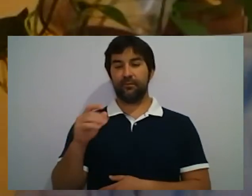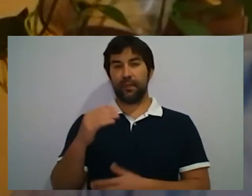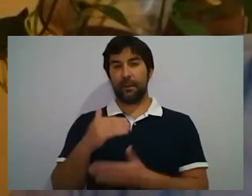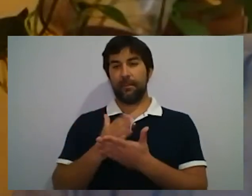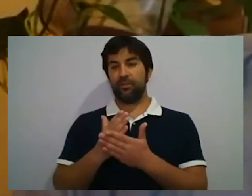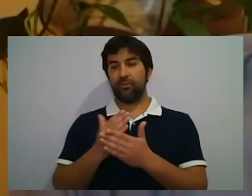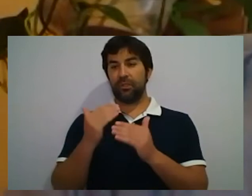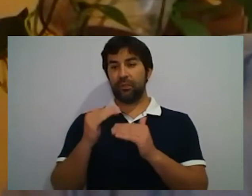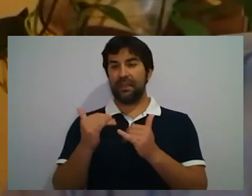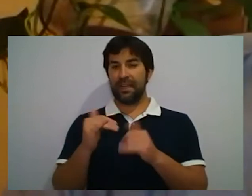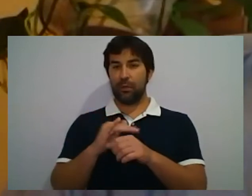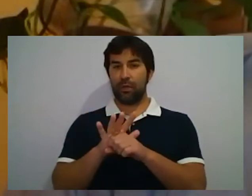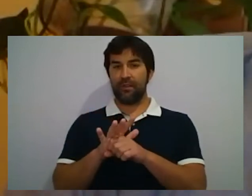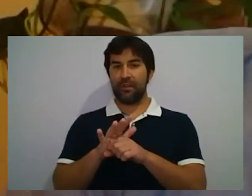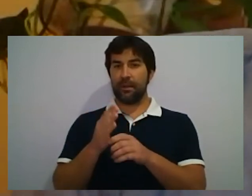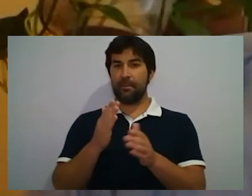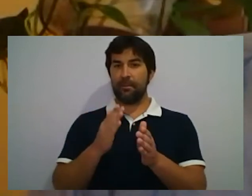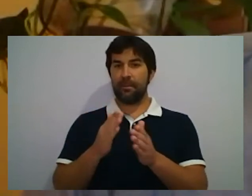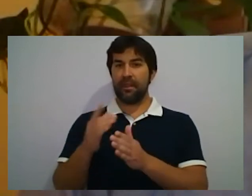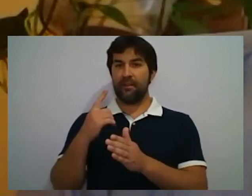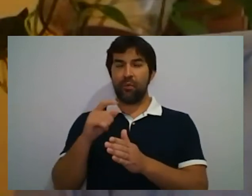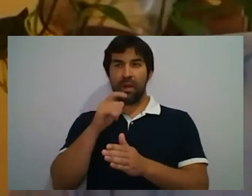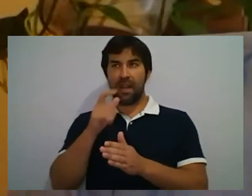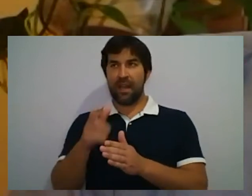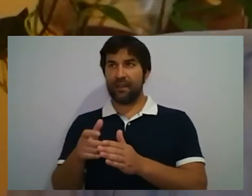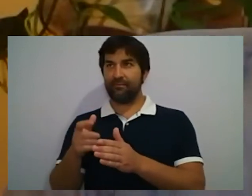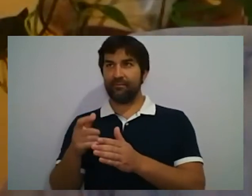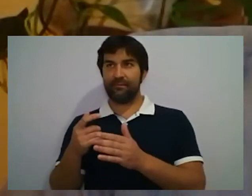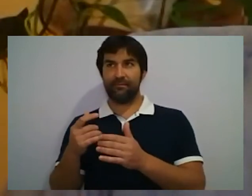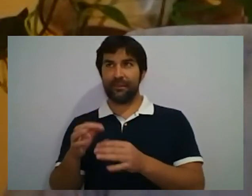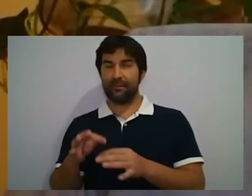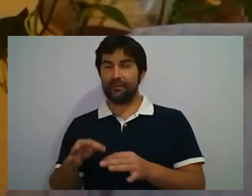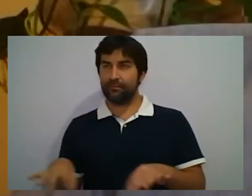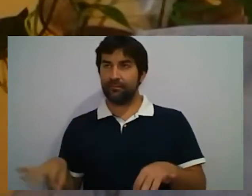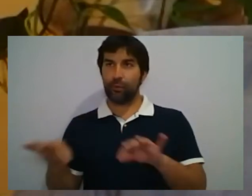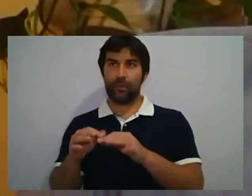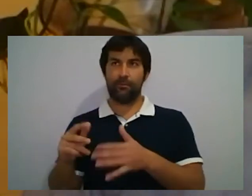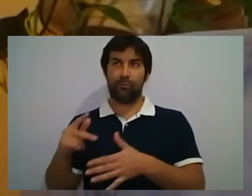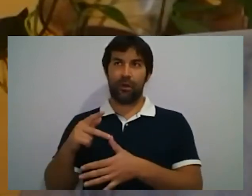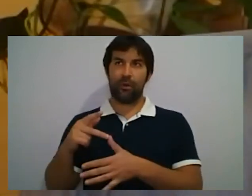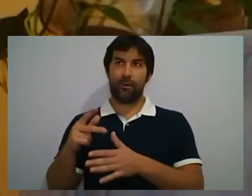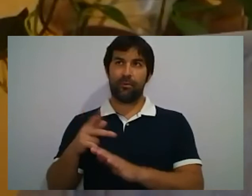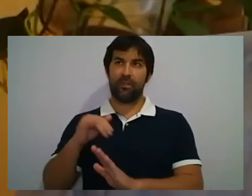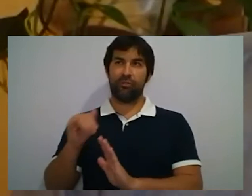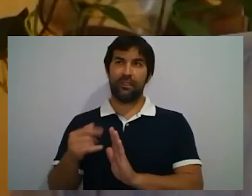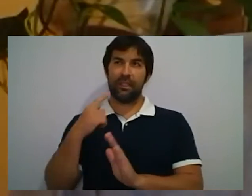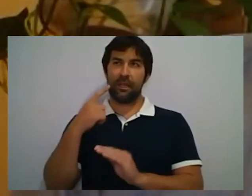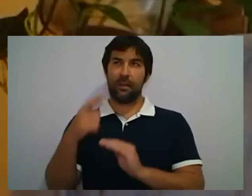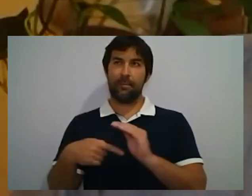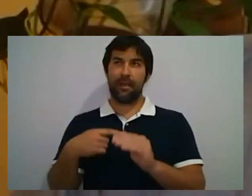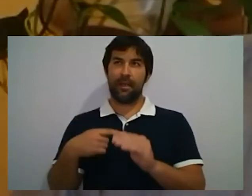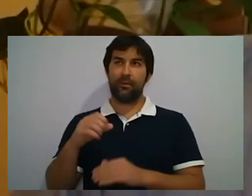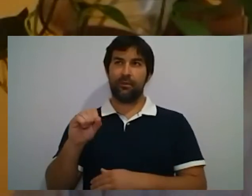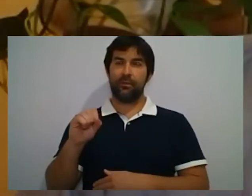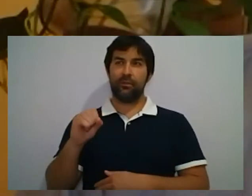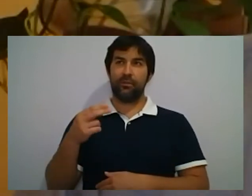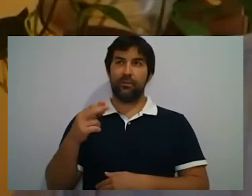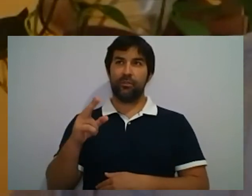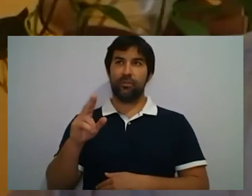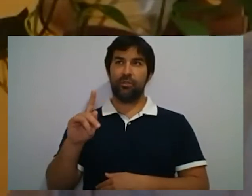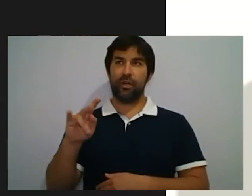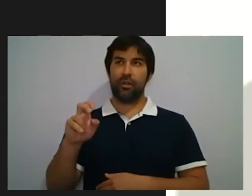policy that is draft at this point that we will be posting on the department